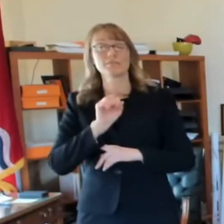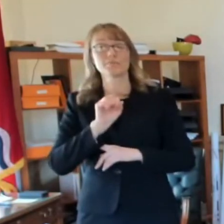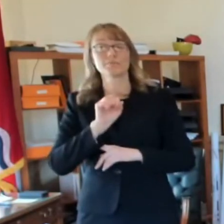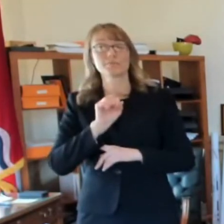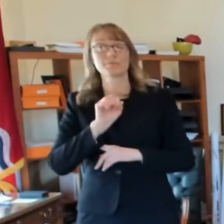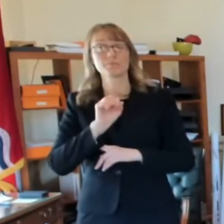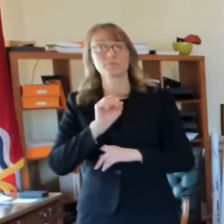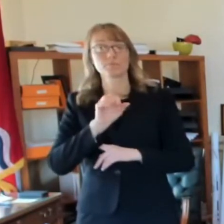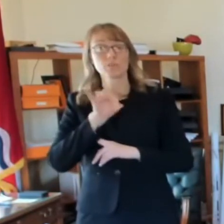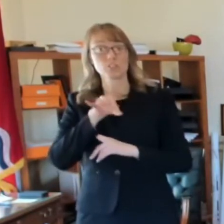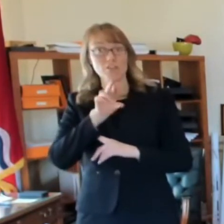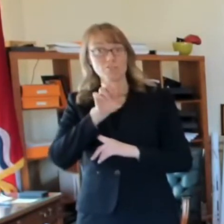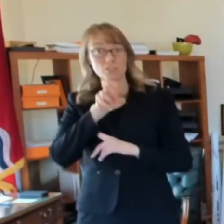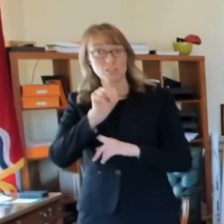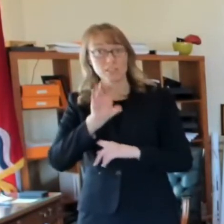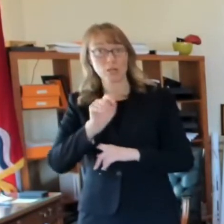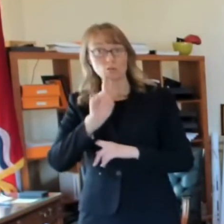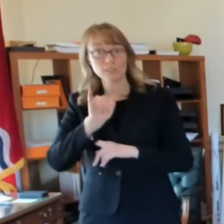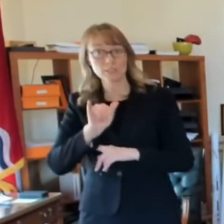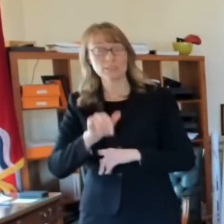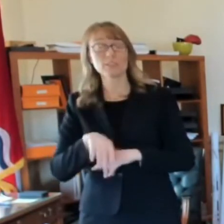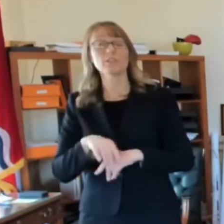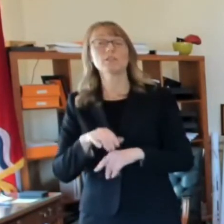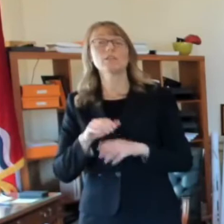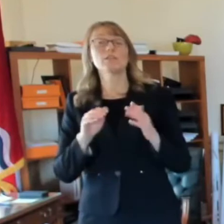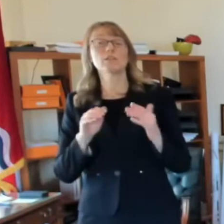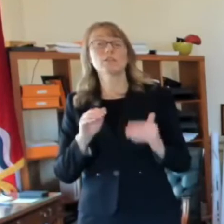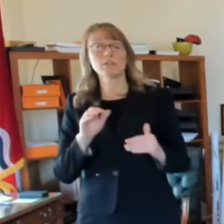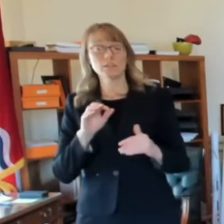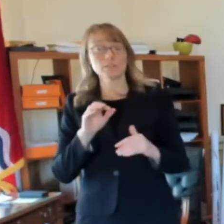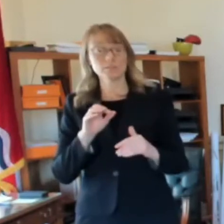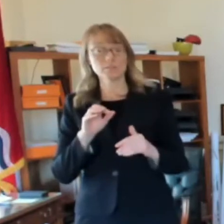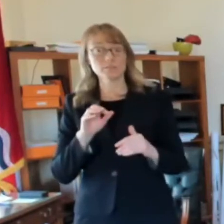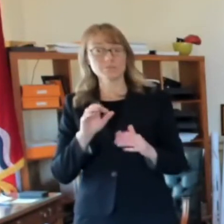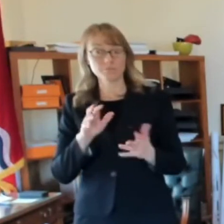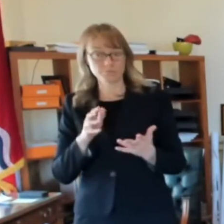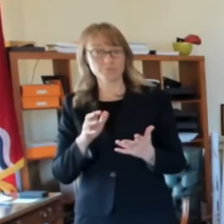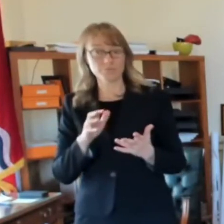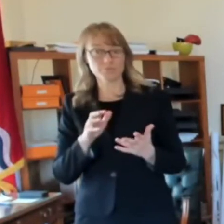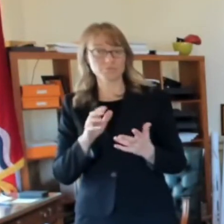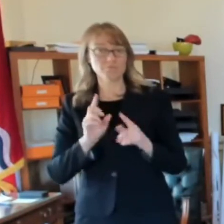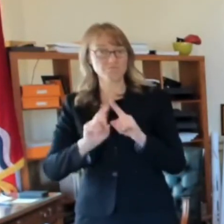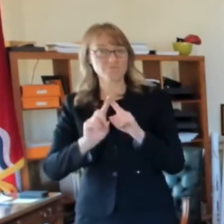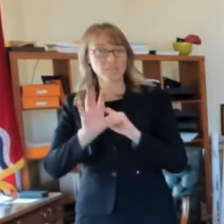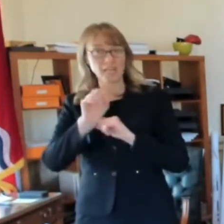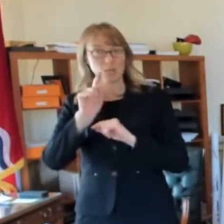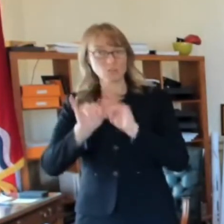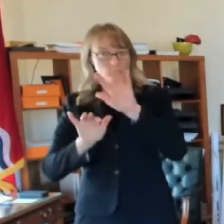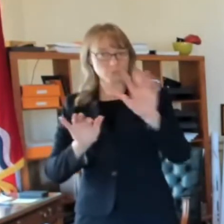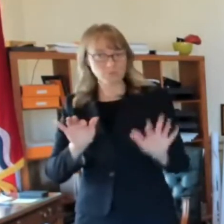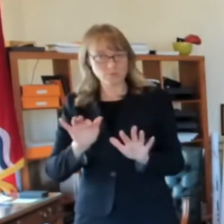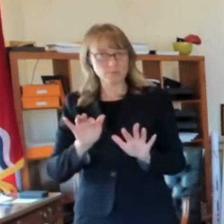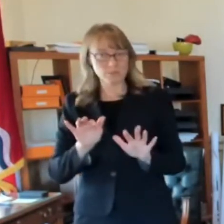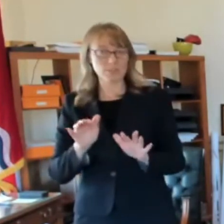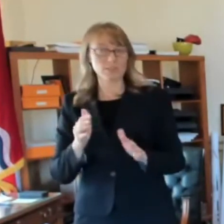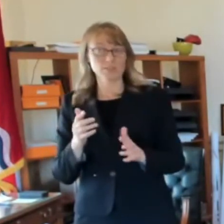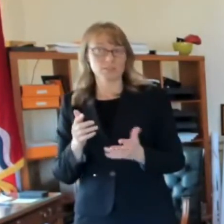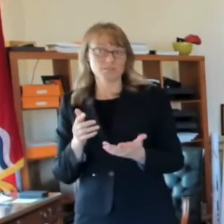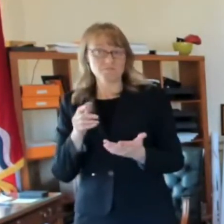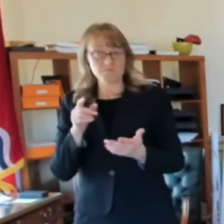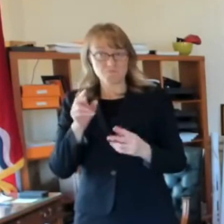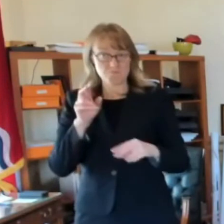by St. Louis County, surrounded by St. Charles, Jefferson, Franklin counties. And, you know, if we